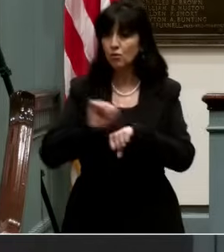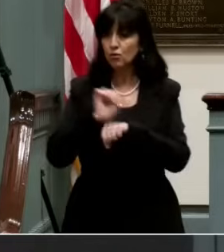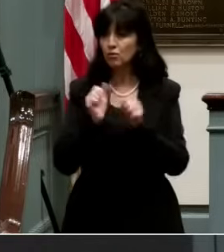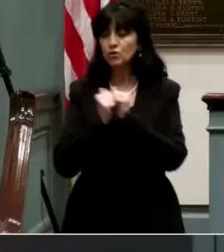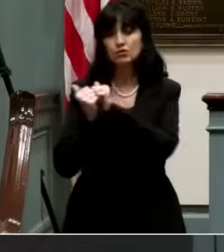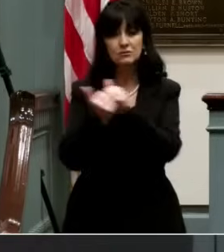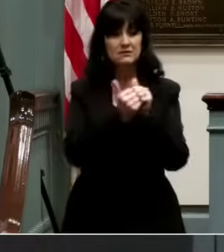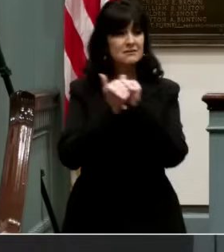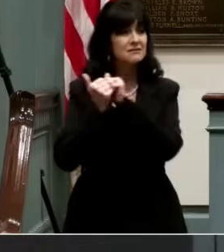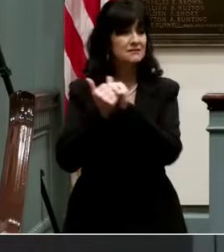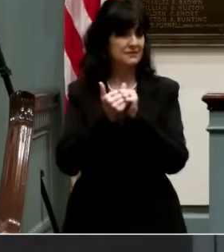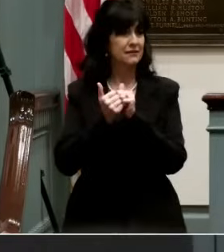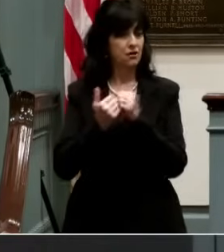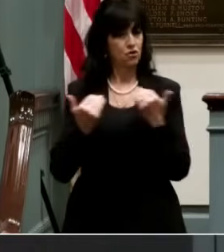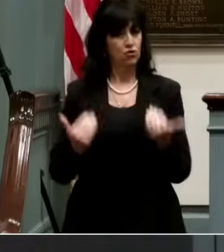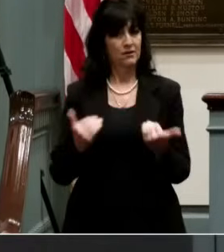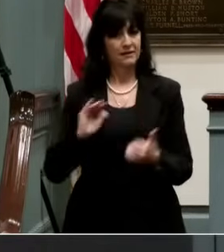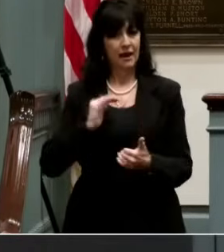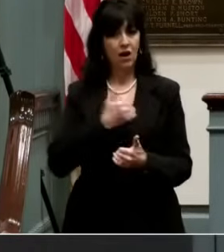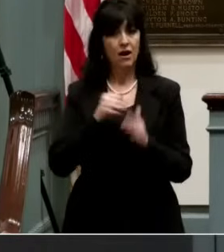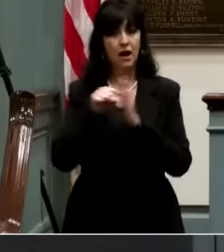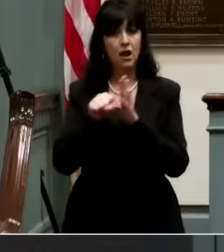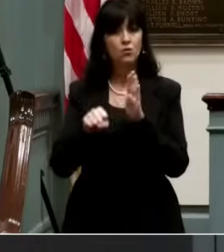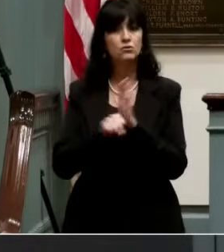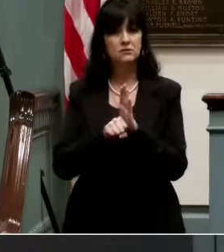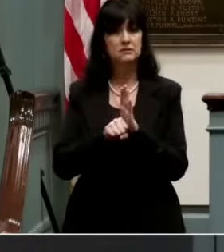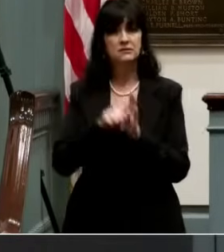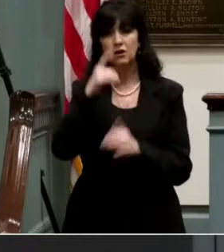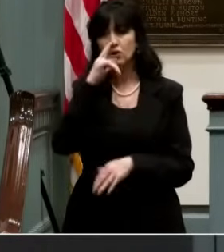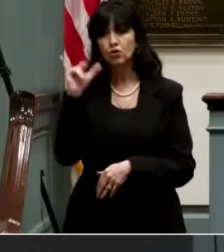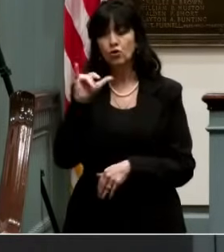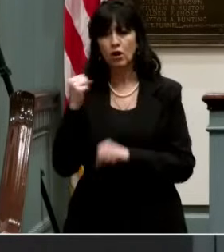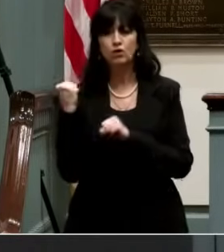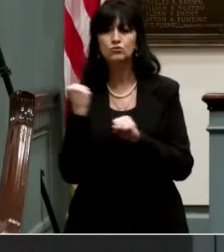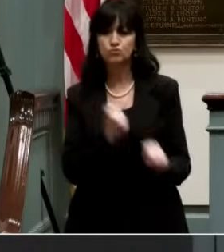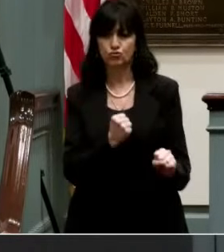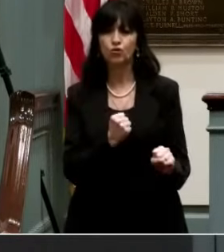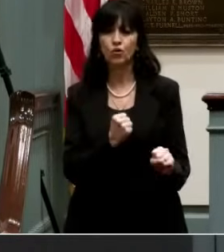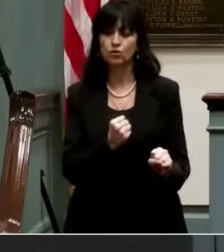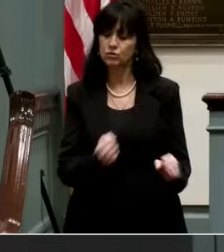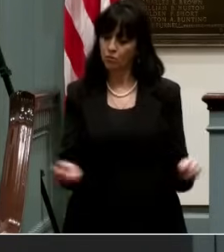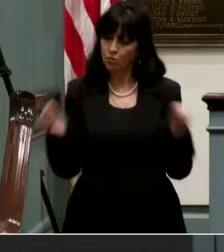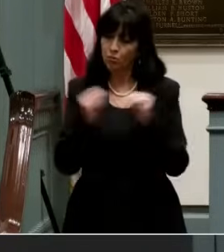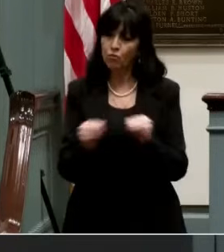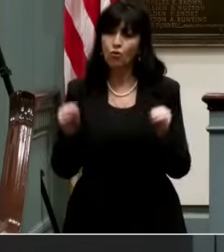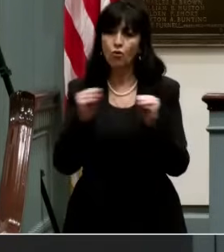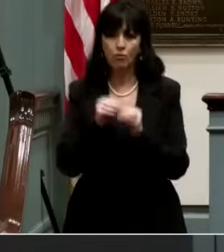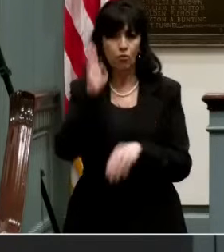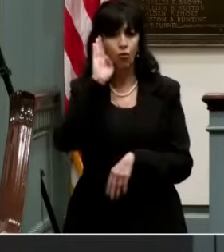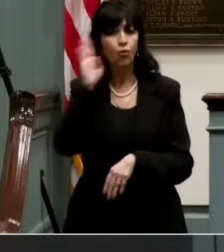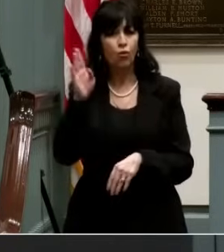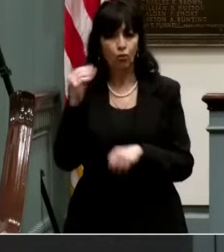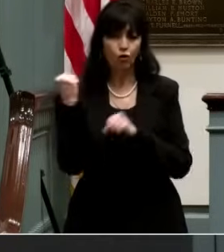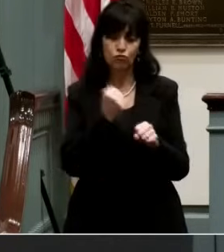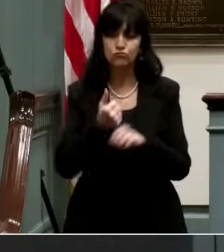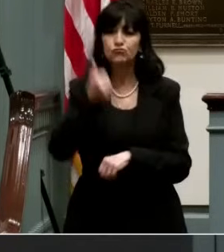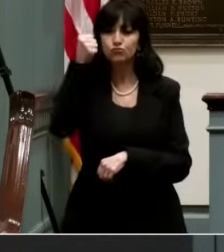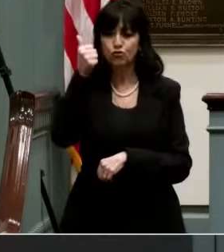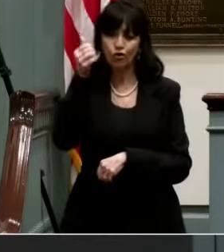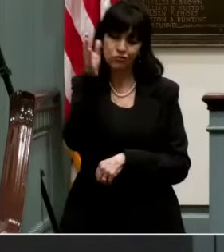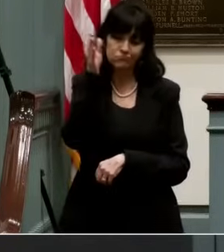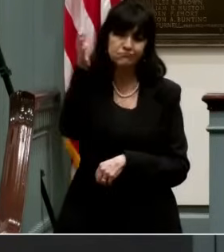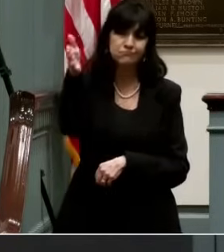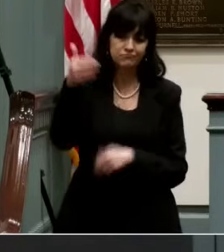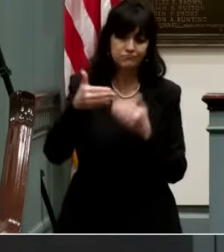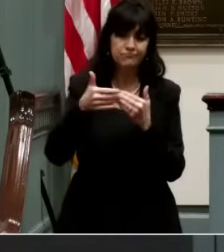the state of our state is strong. And I believe the state will only get stronger in the years ahead.